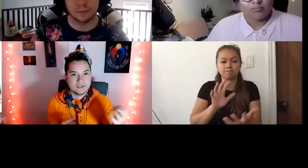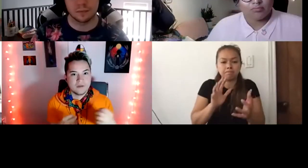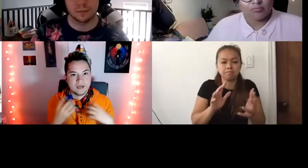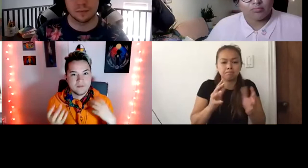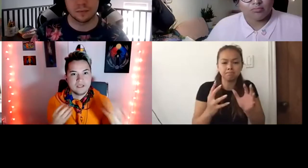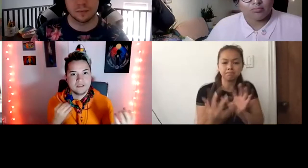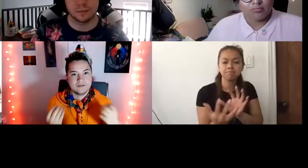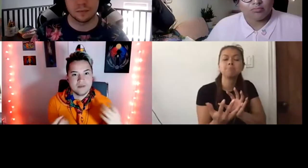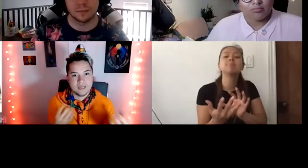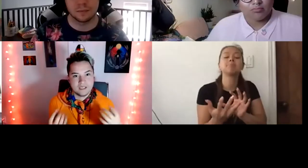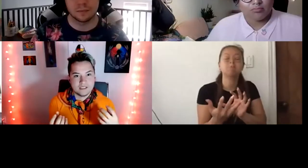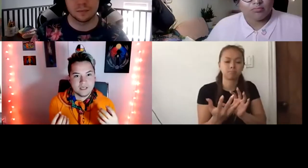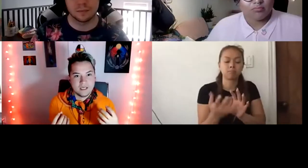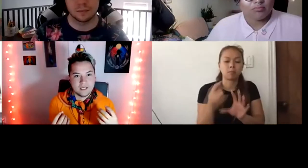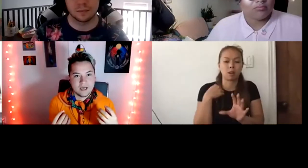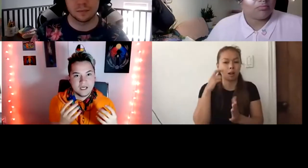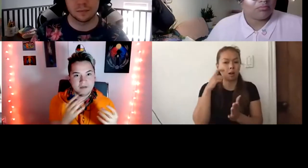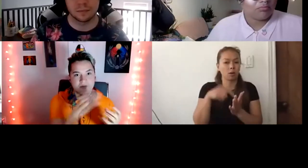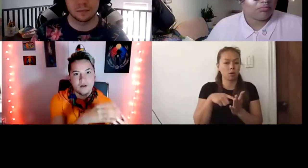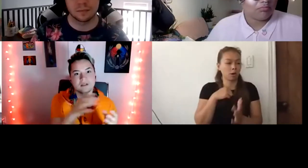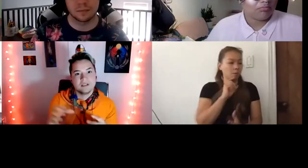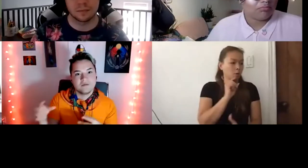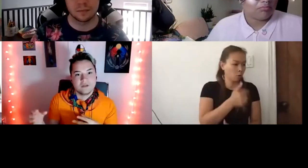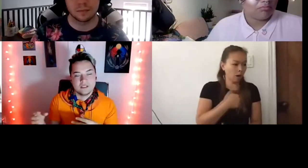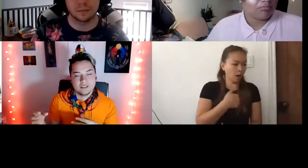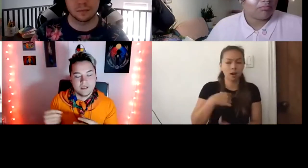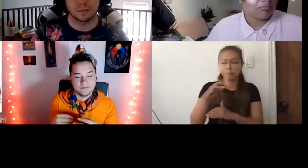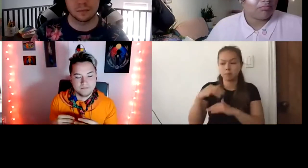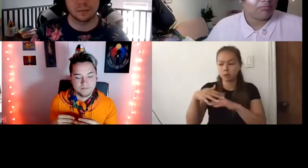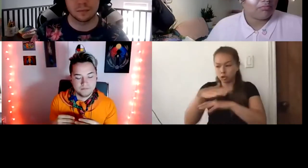queer, and so that can mean different things. And